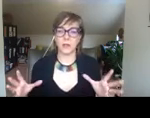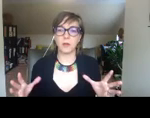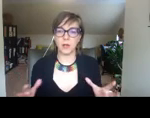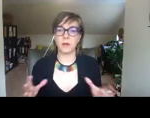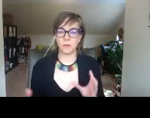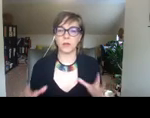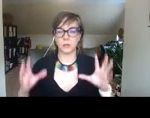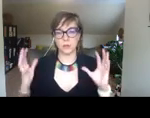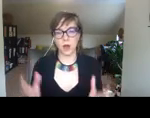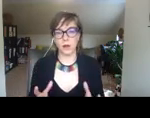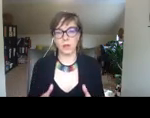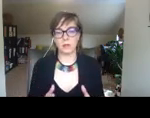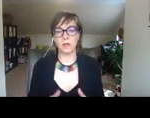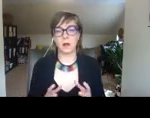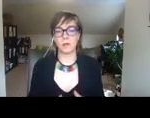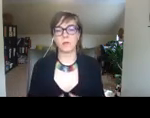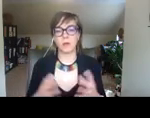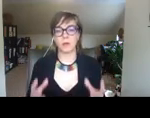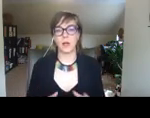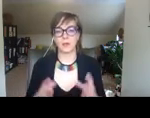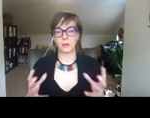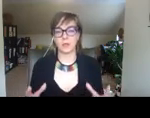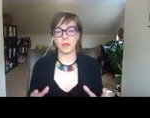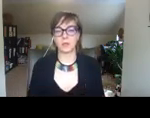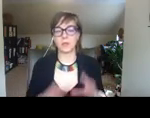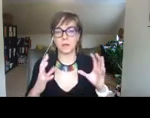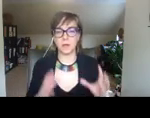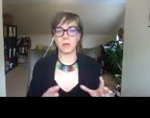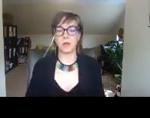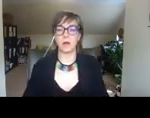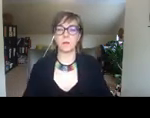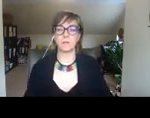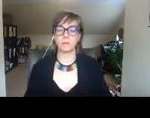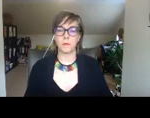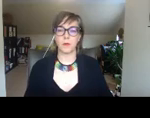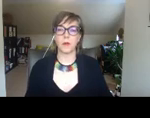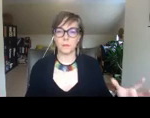racially segregated, right? So there's a higher density of Blacks or Latinos living